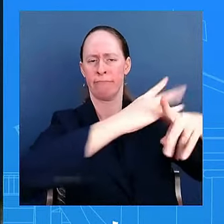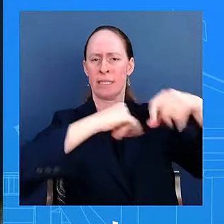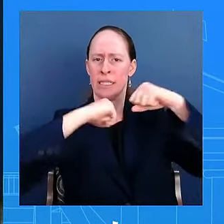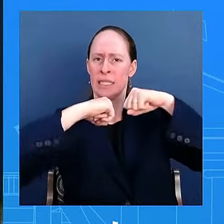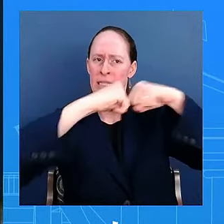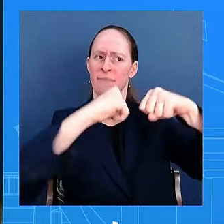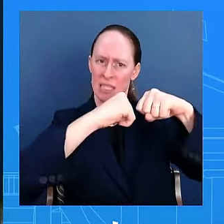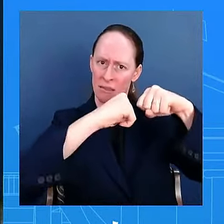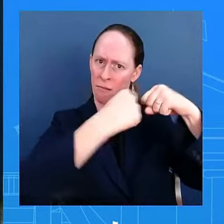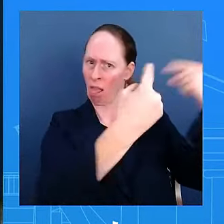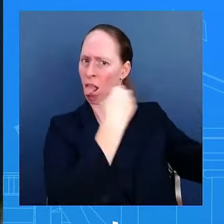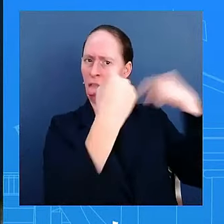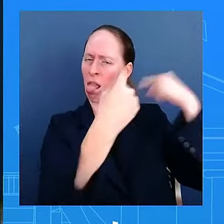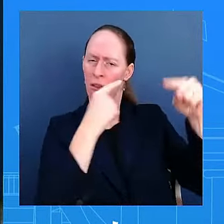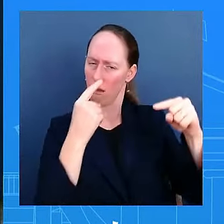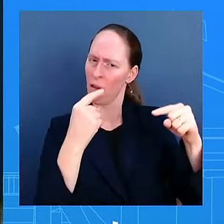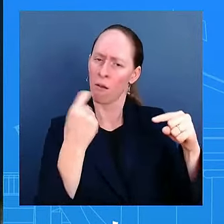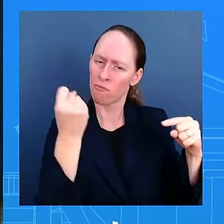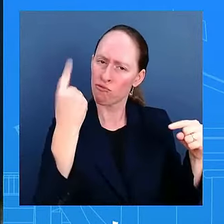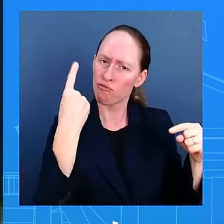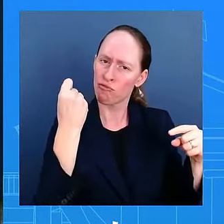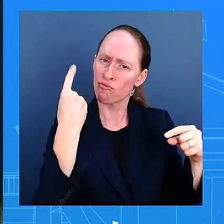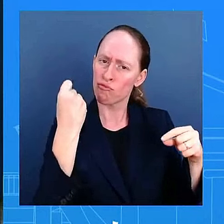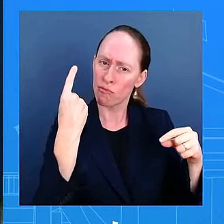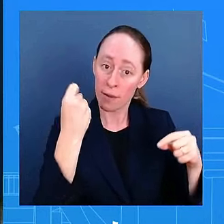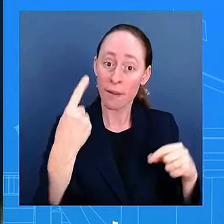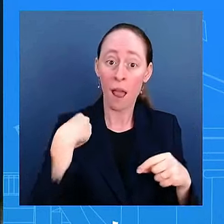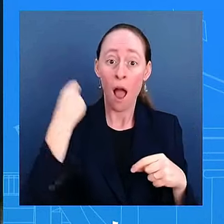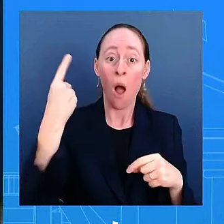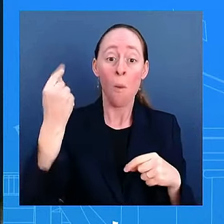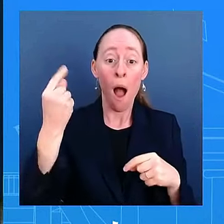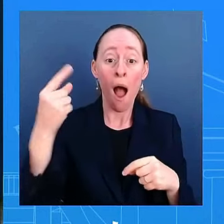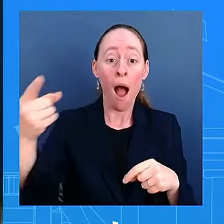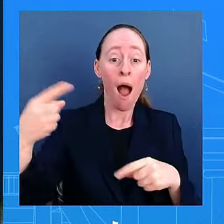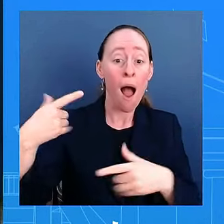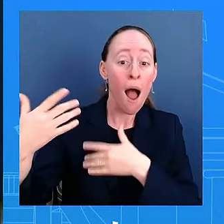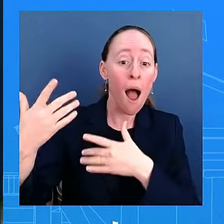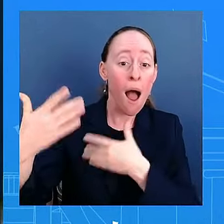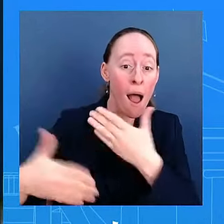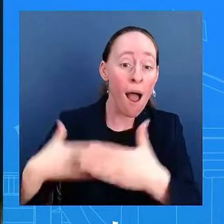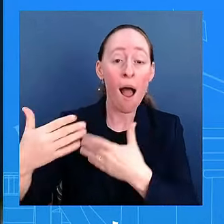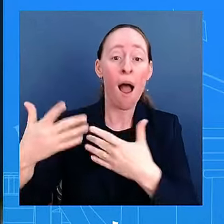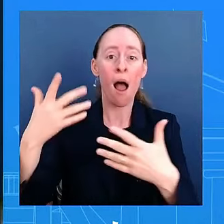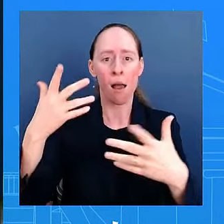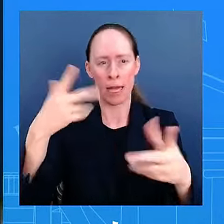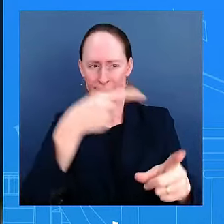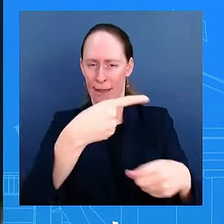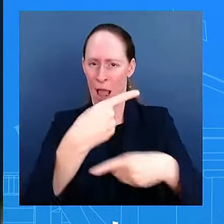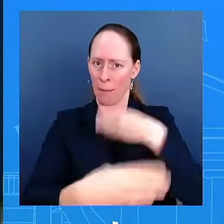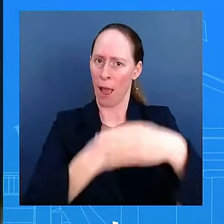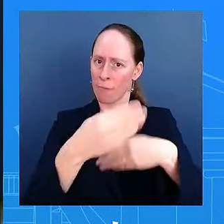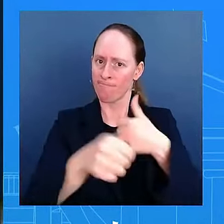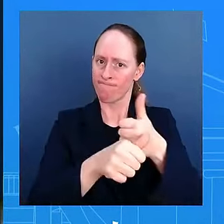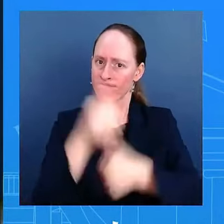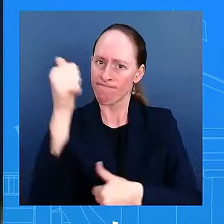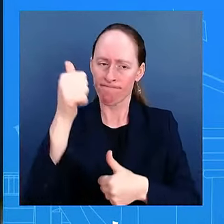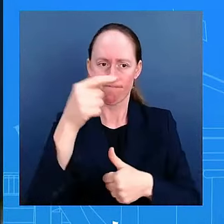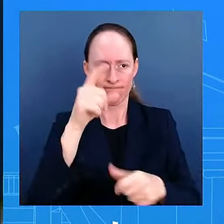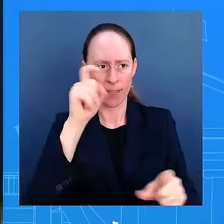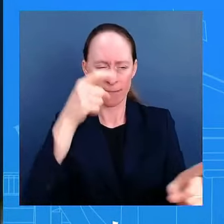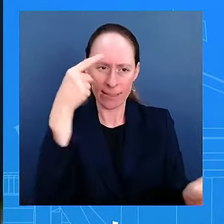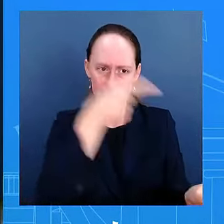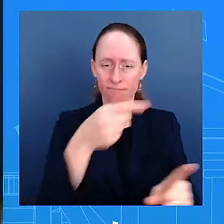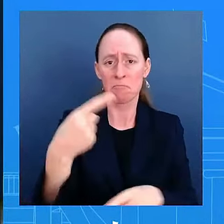is the operation that they're moving forward with in Lebanon are indeed targeted. We're having those conversations. We're being very direct in having